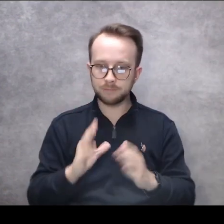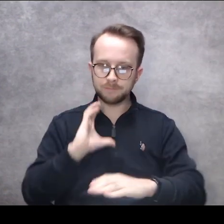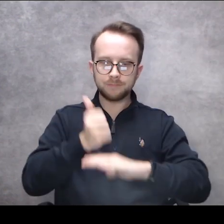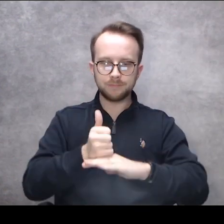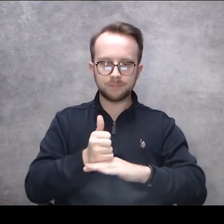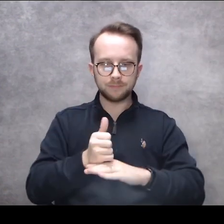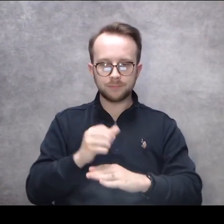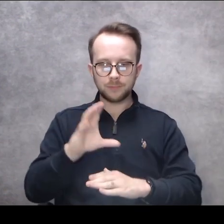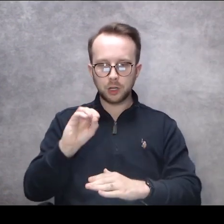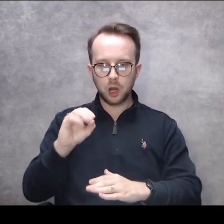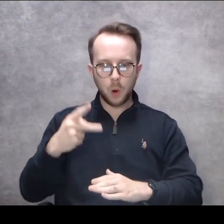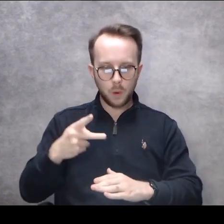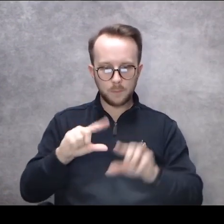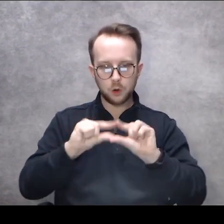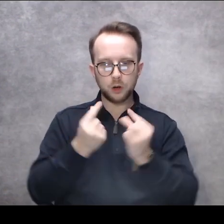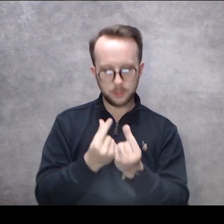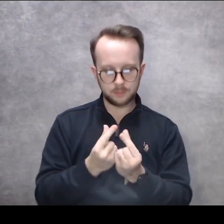cooperative groups.